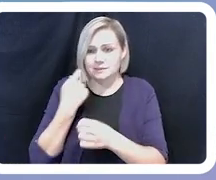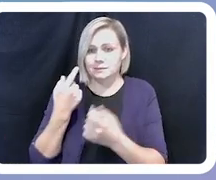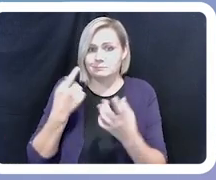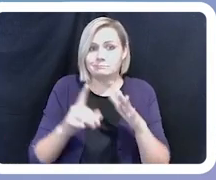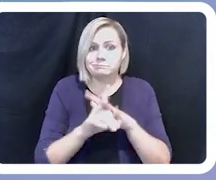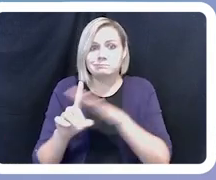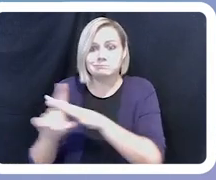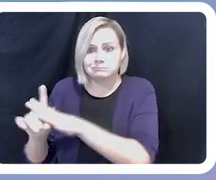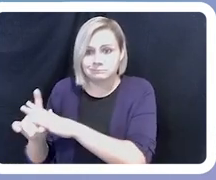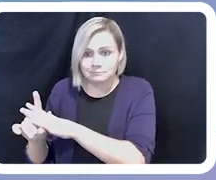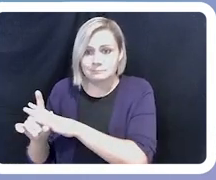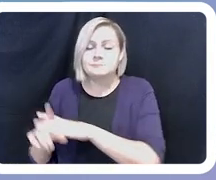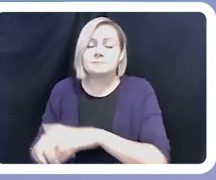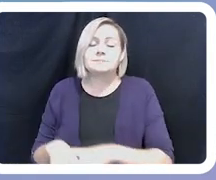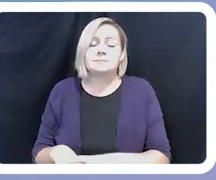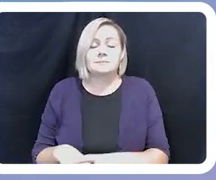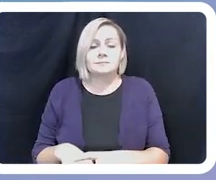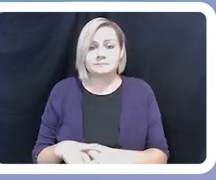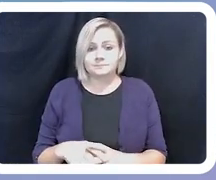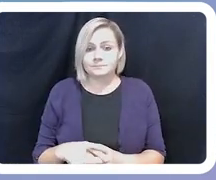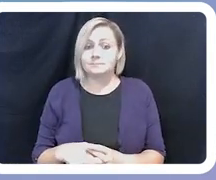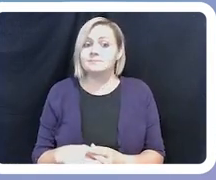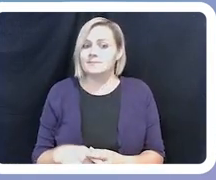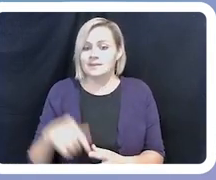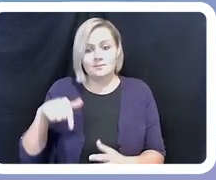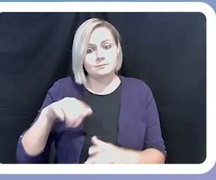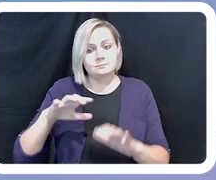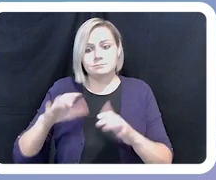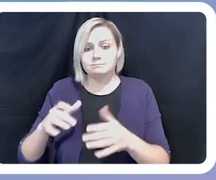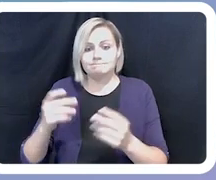year presented, and without